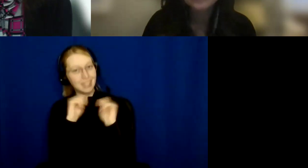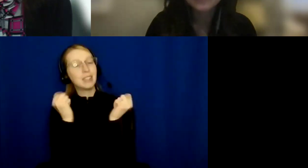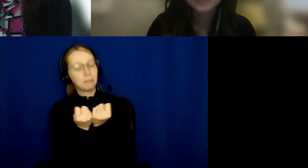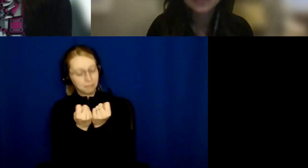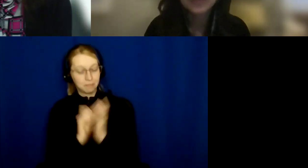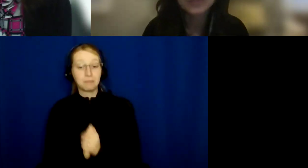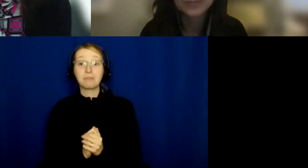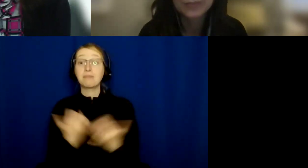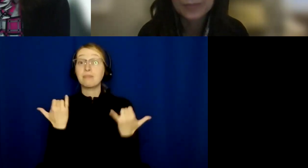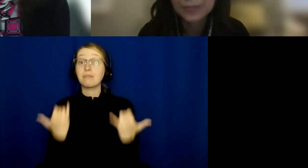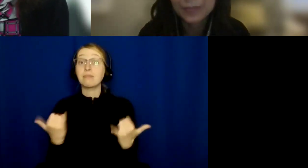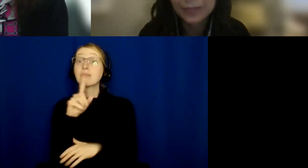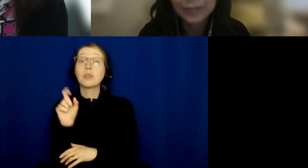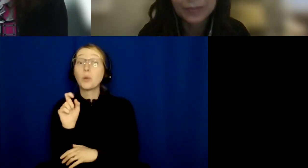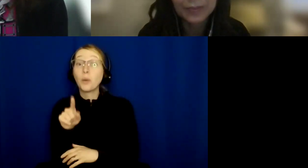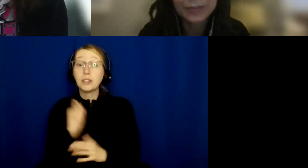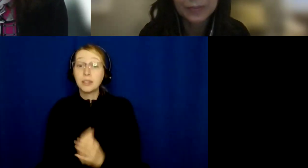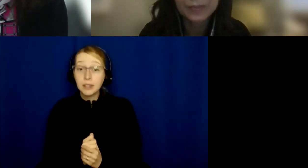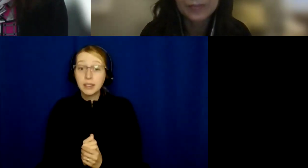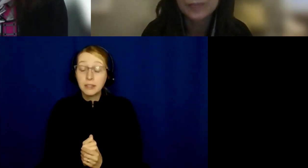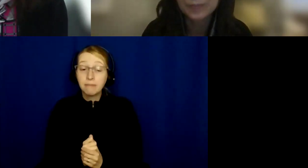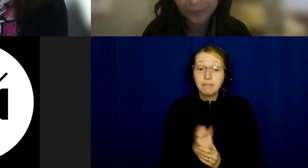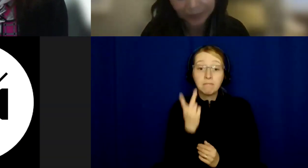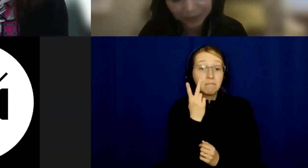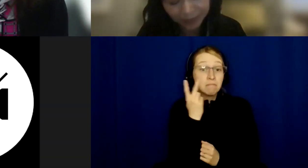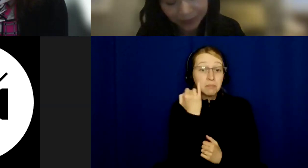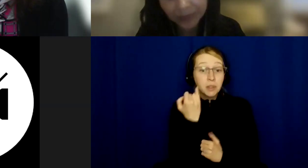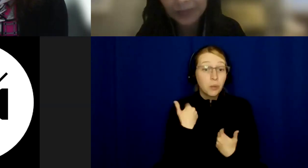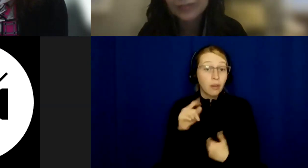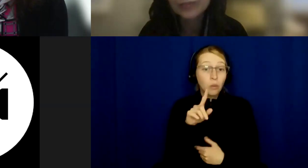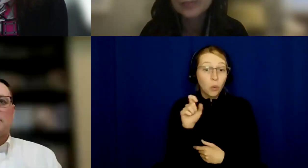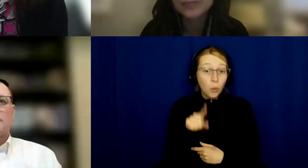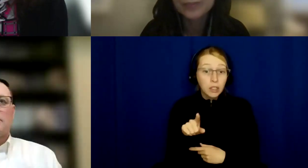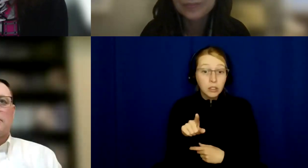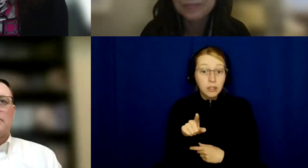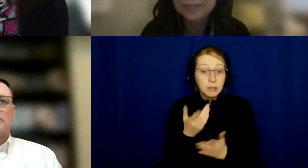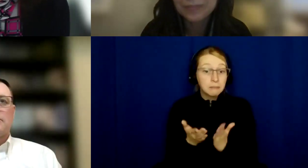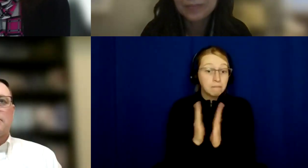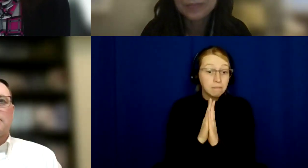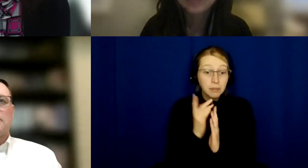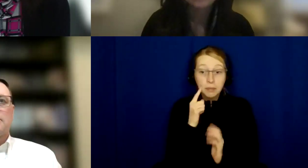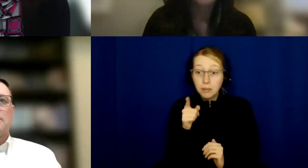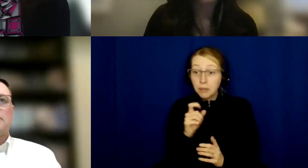the question box and see if we have some questions for you.